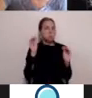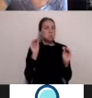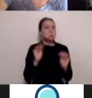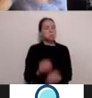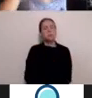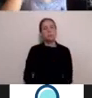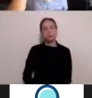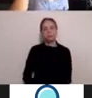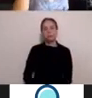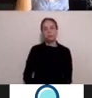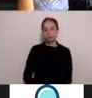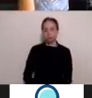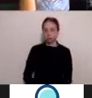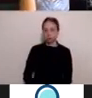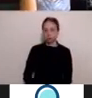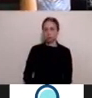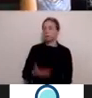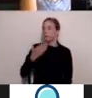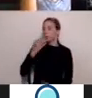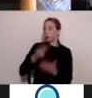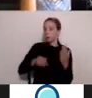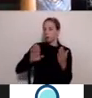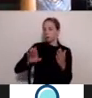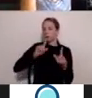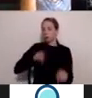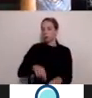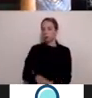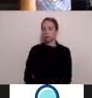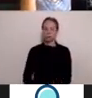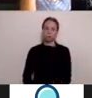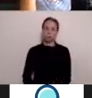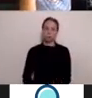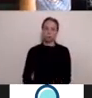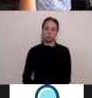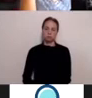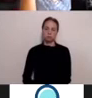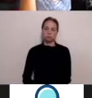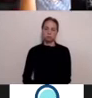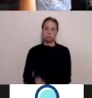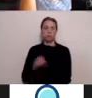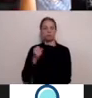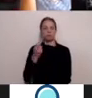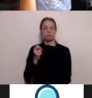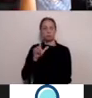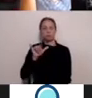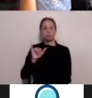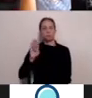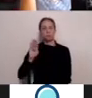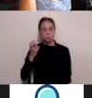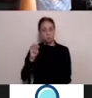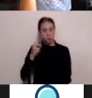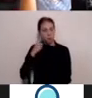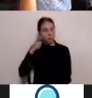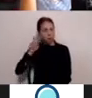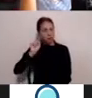Well, thank you both for that, for those answers. And perhaps if I think that was Shelley Bowen that asked that question. So if you're interested in